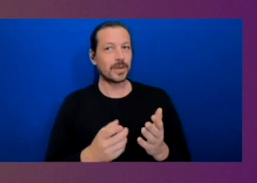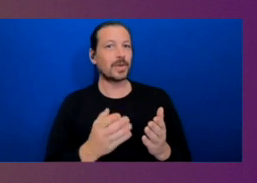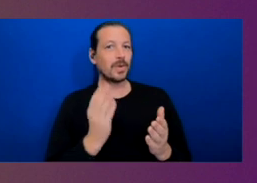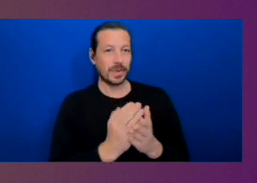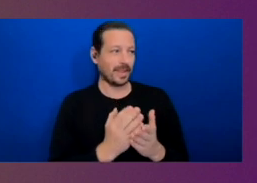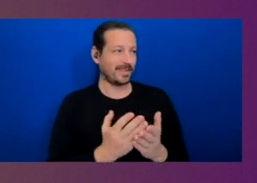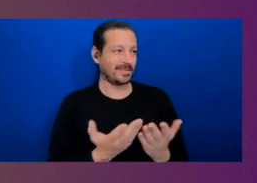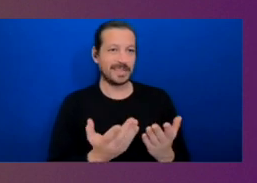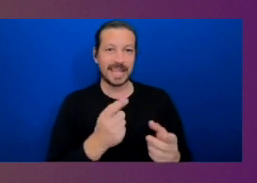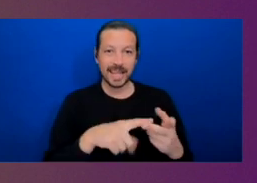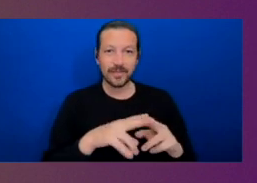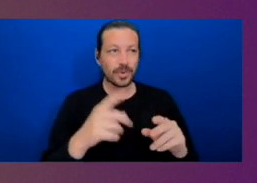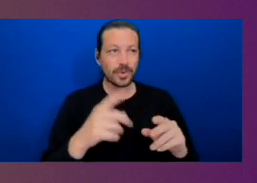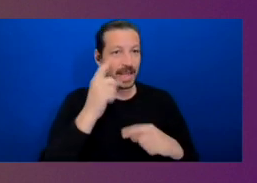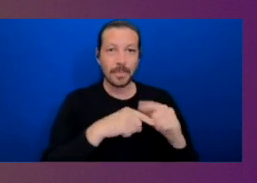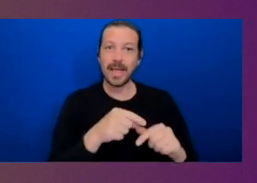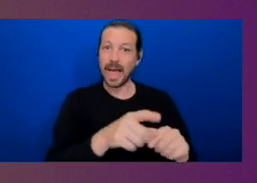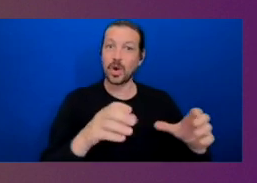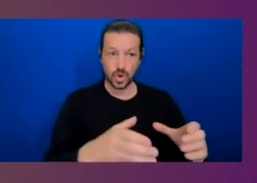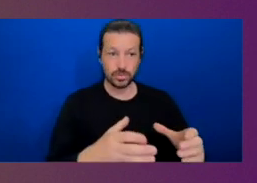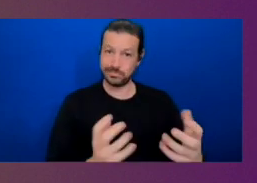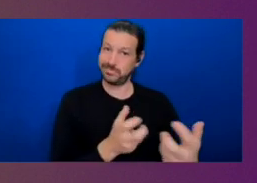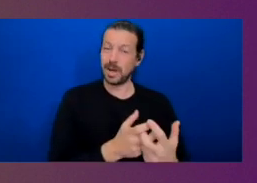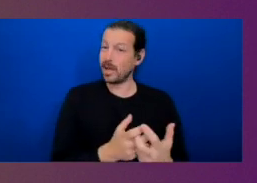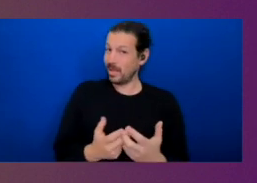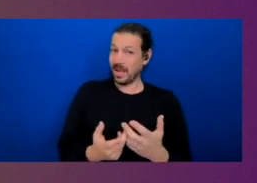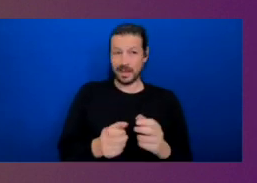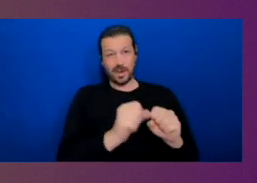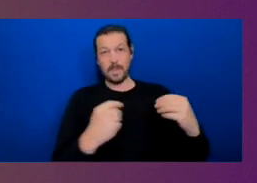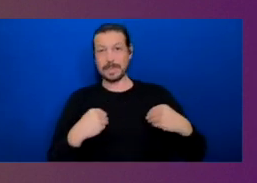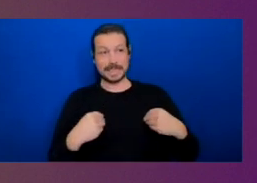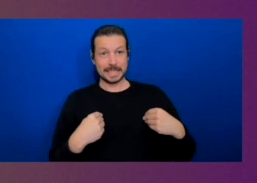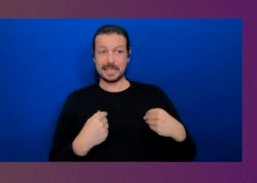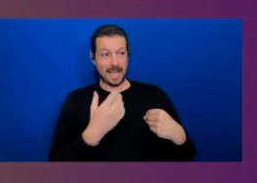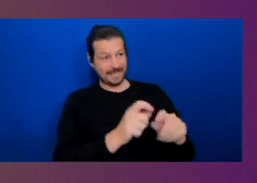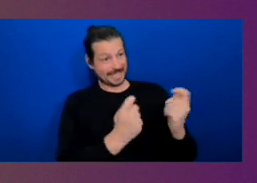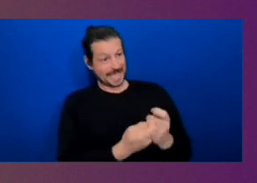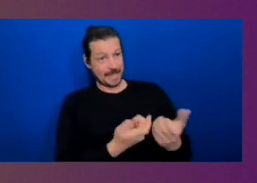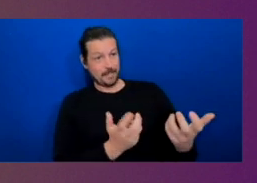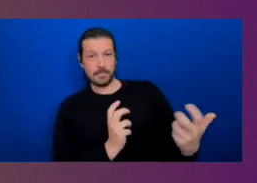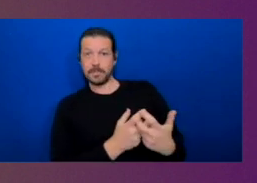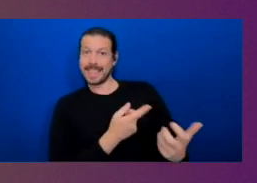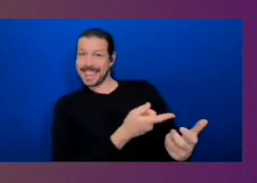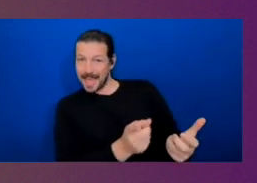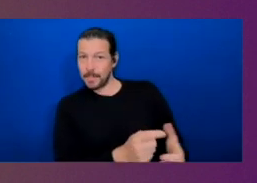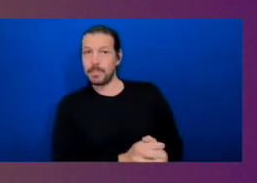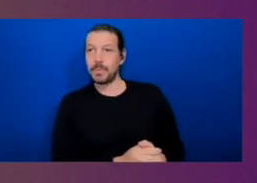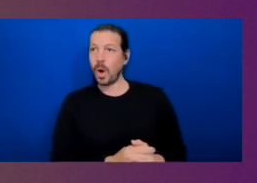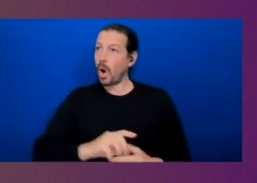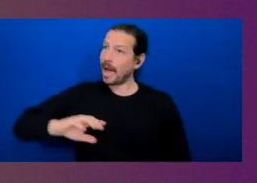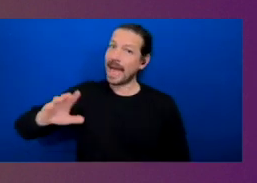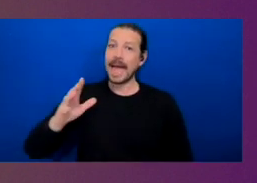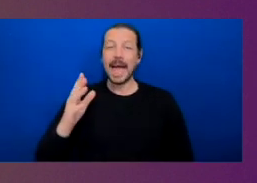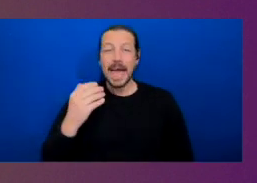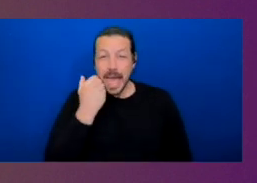when, in tetralogical, Leonie's looking at her team, that's the team that it's relevant for. It's not all of humanity.